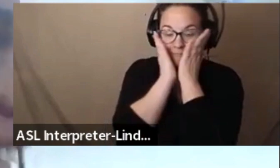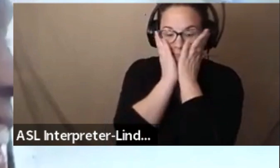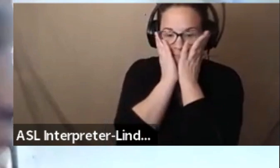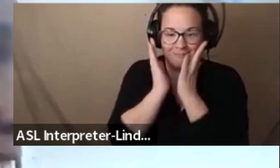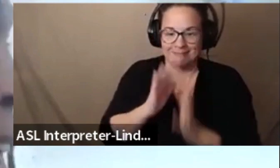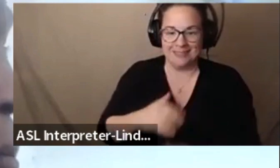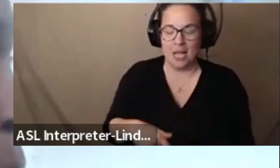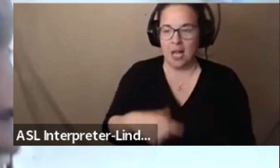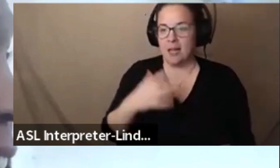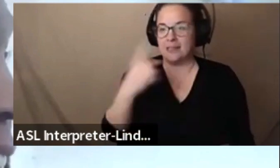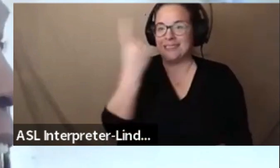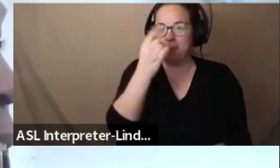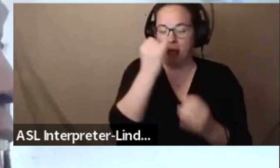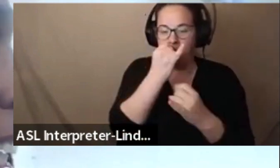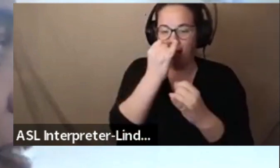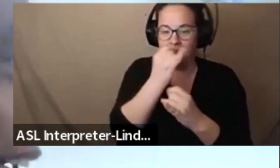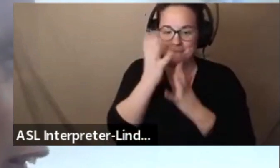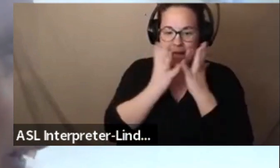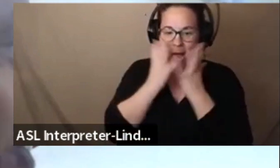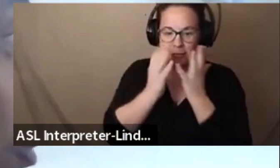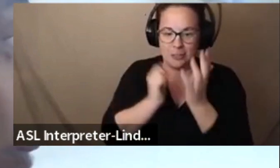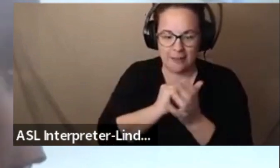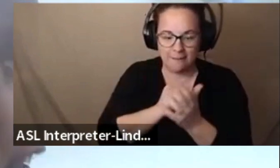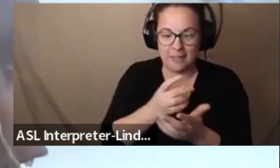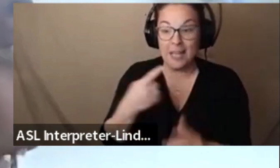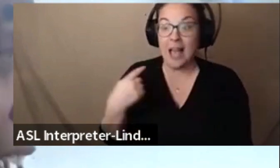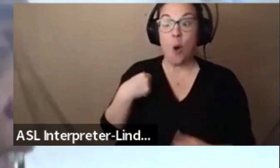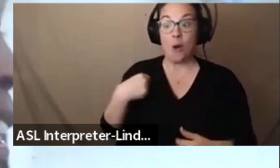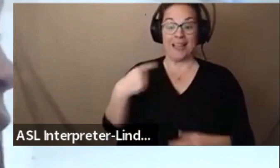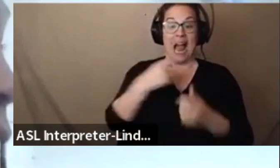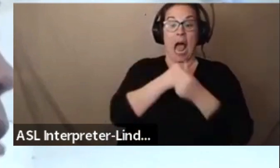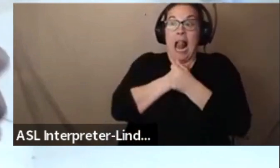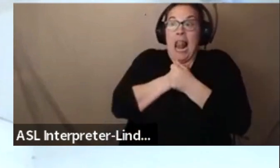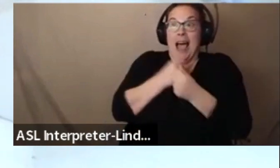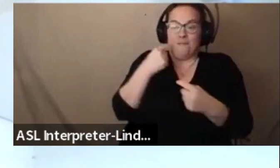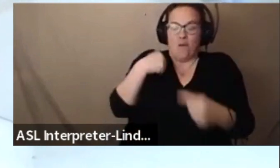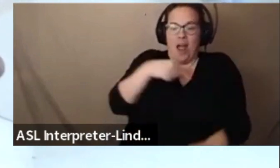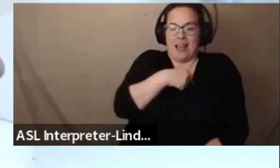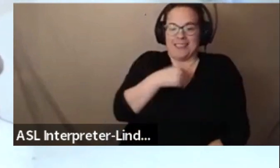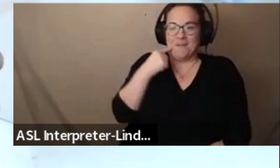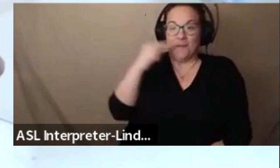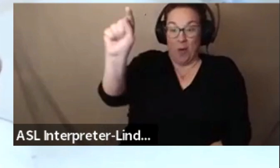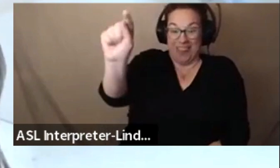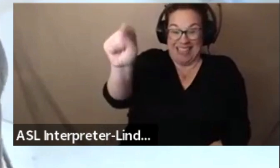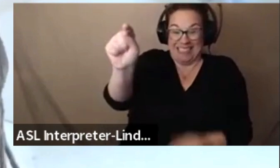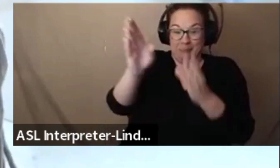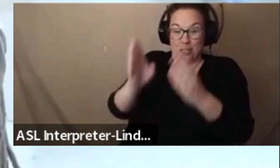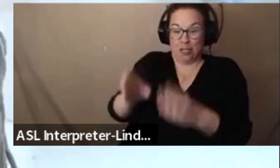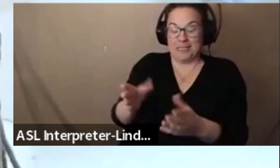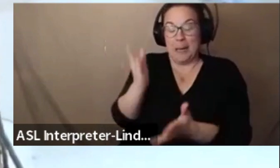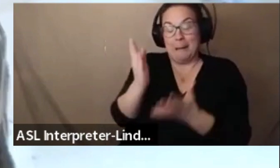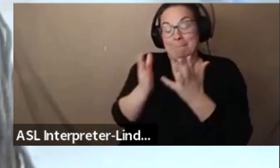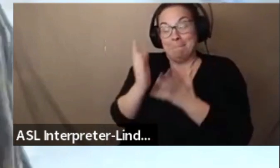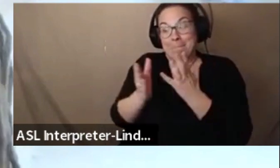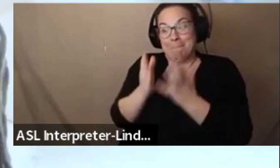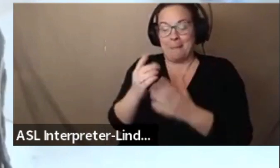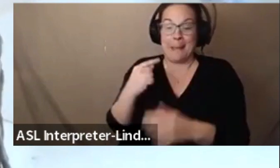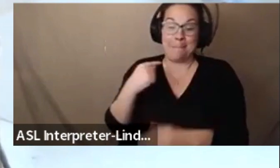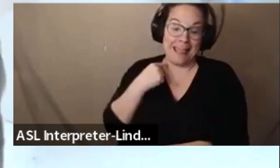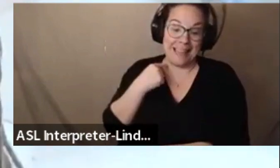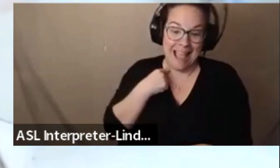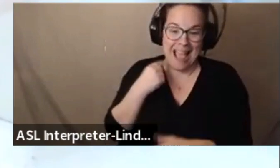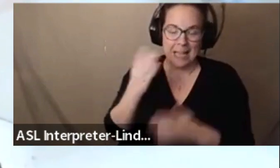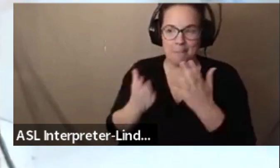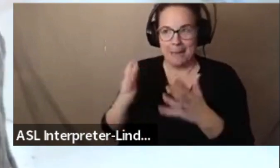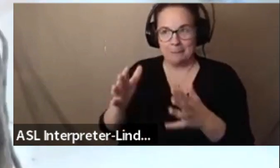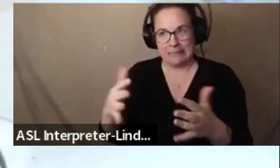some point, in some way, right? Even though to us it's love, but to them it's a pain in the neck at best,